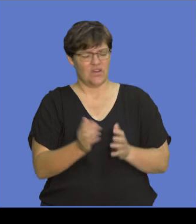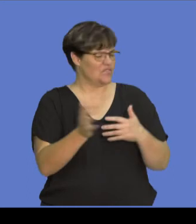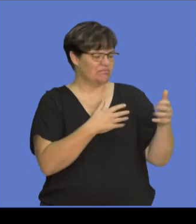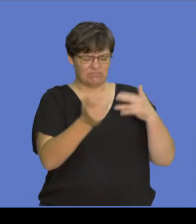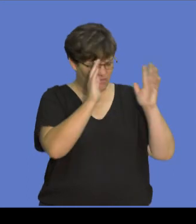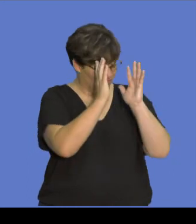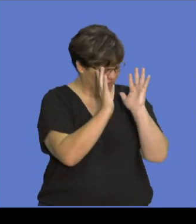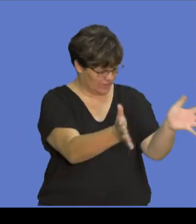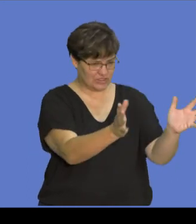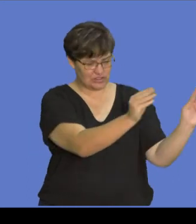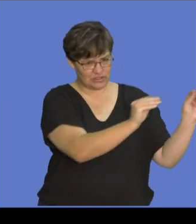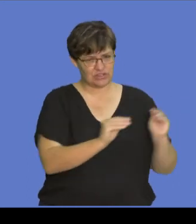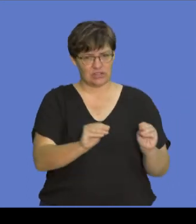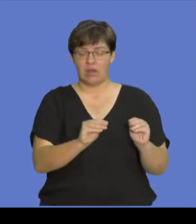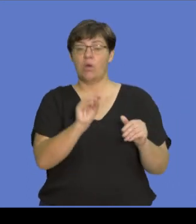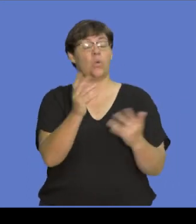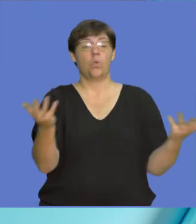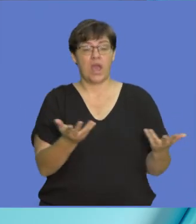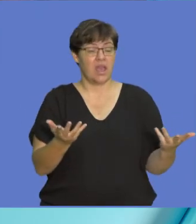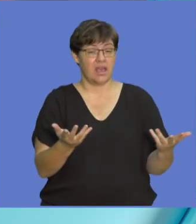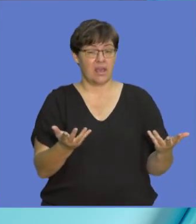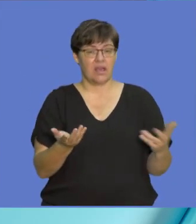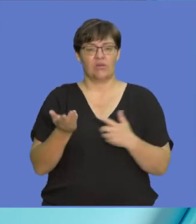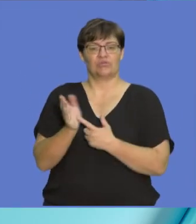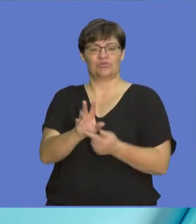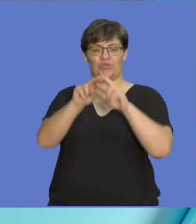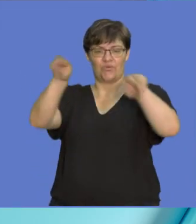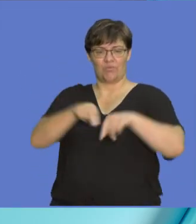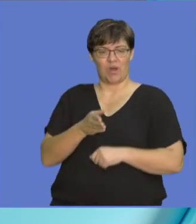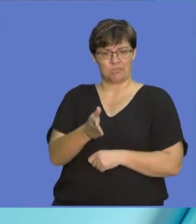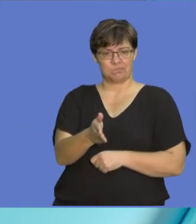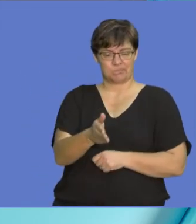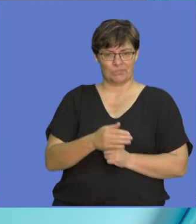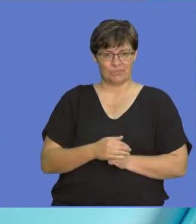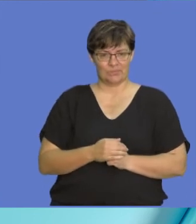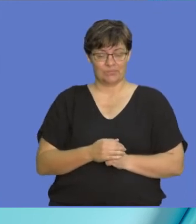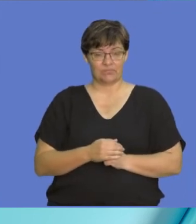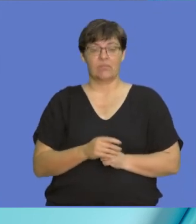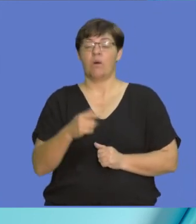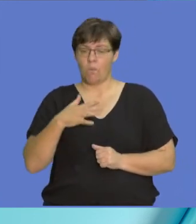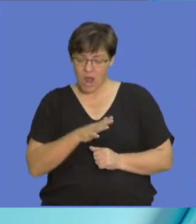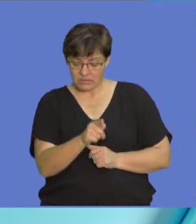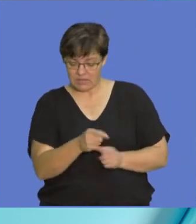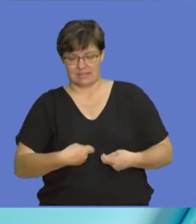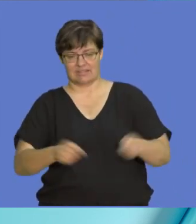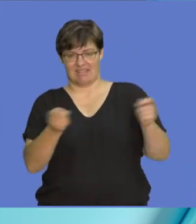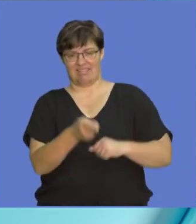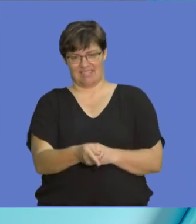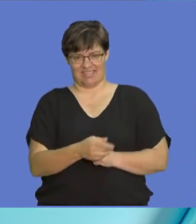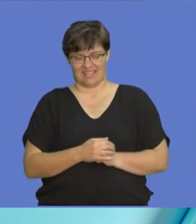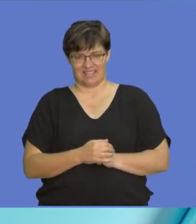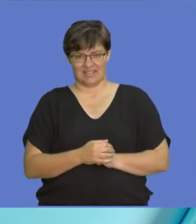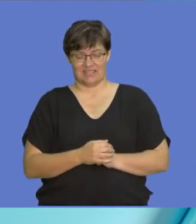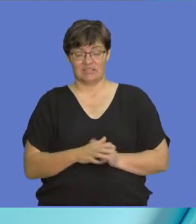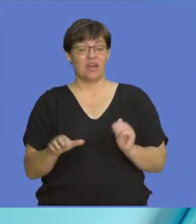produced. Where are they sitting? They are sitting in the showroom, waiting to be sold. So what's important